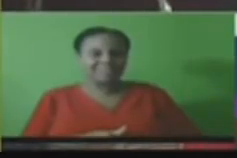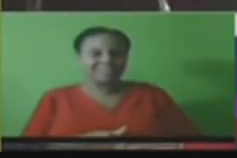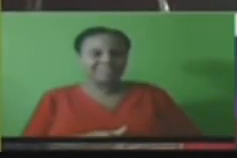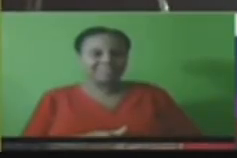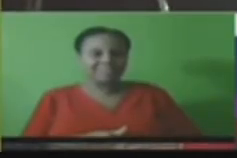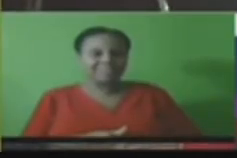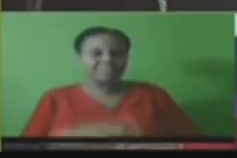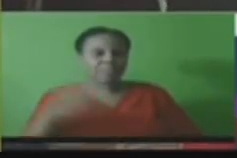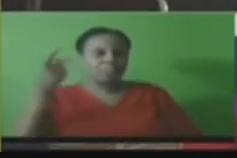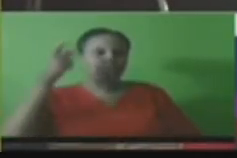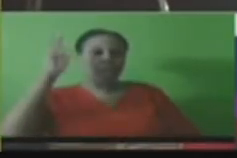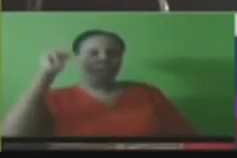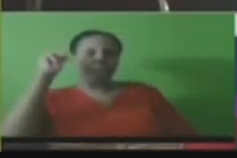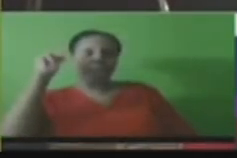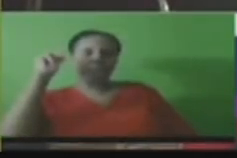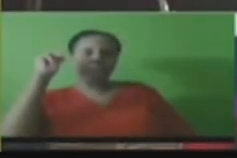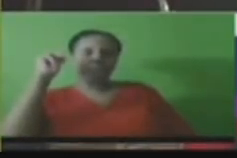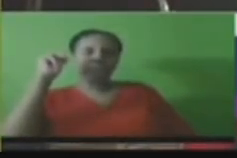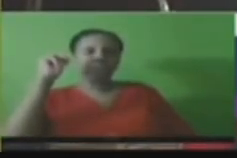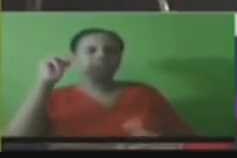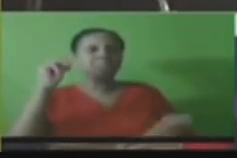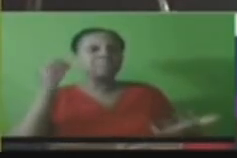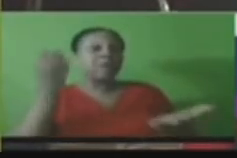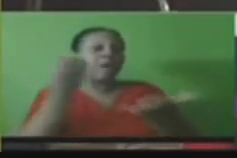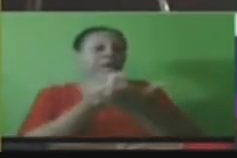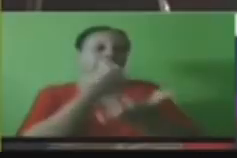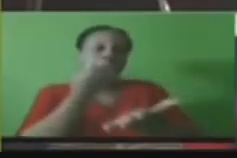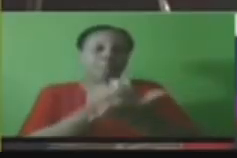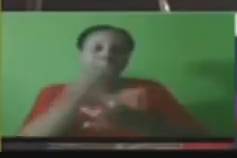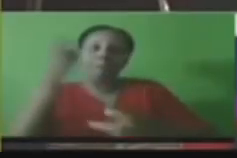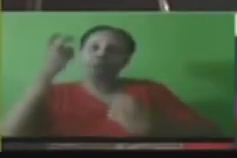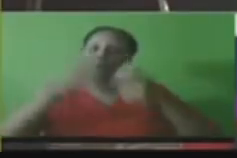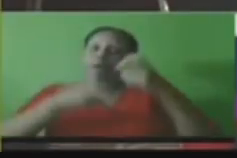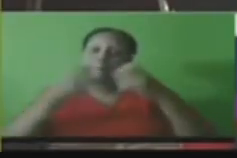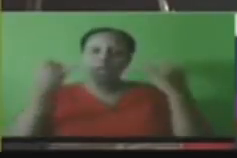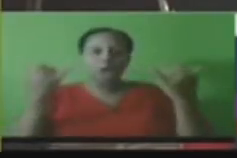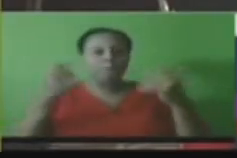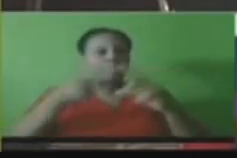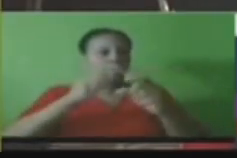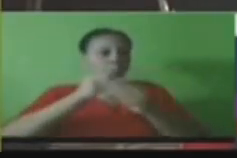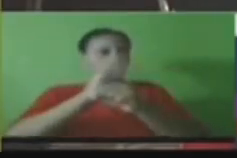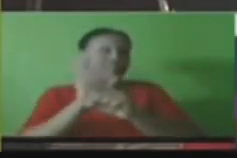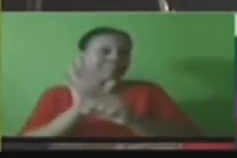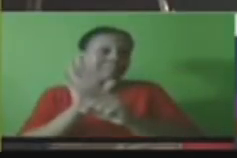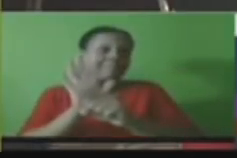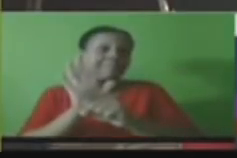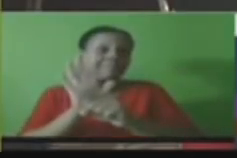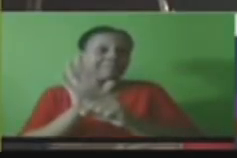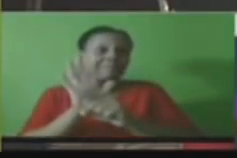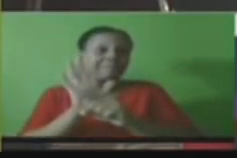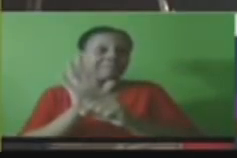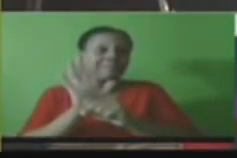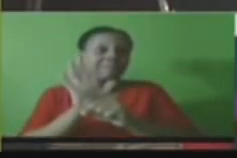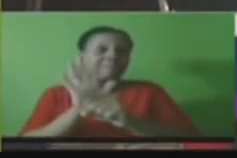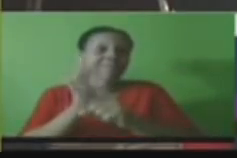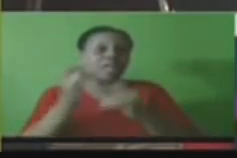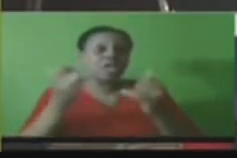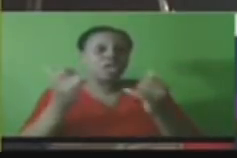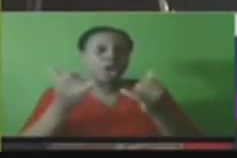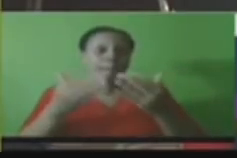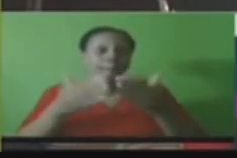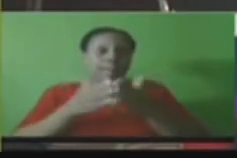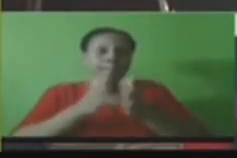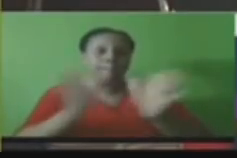impact of the pandemic, is the current public sector wage bill sustainable? I know other countries have been having problems managing